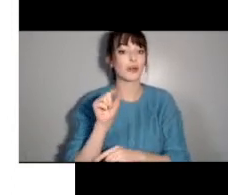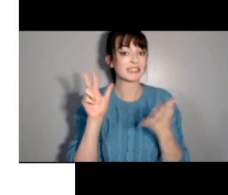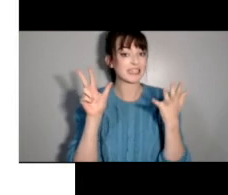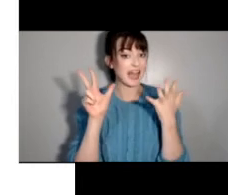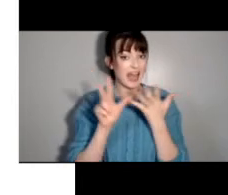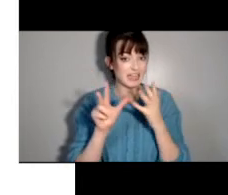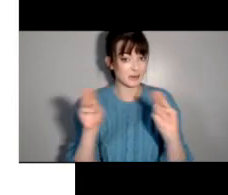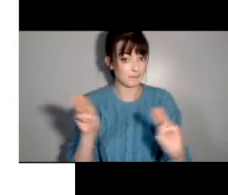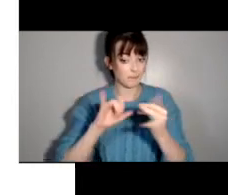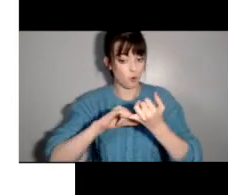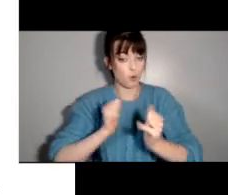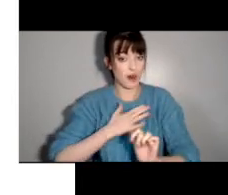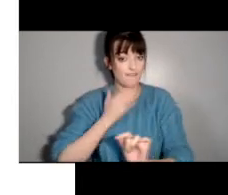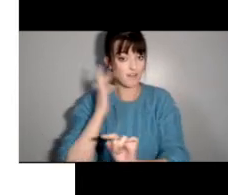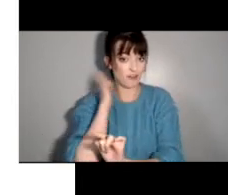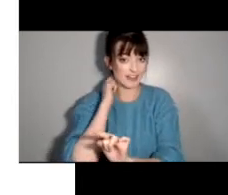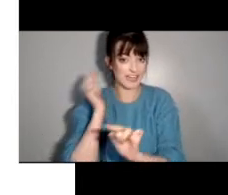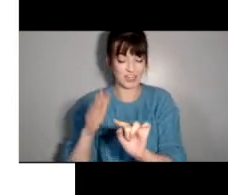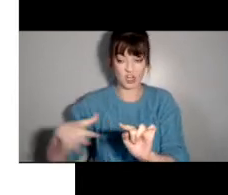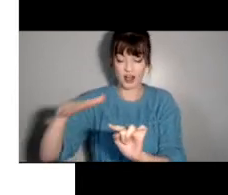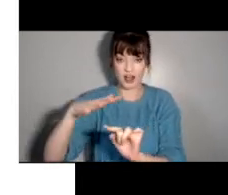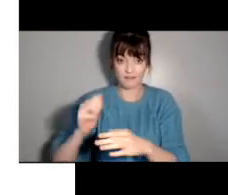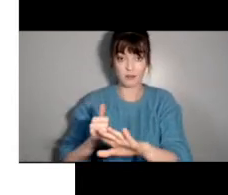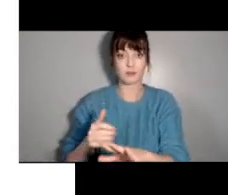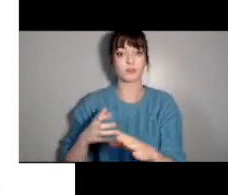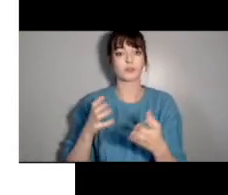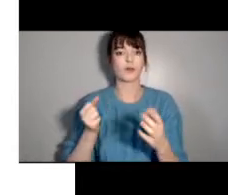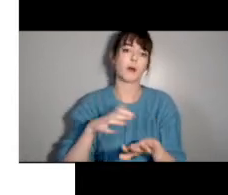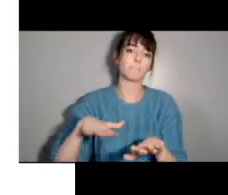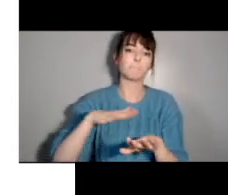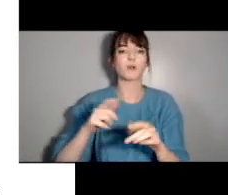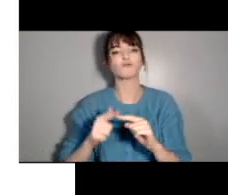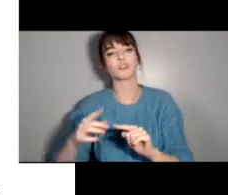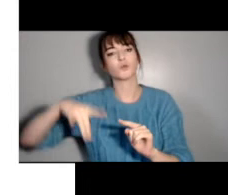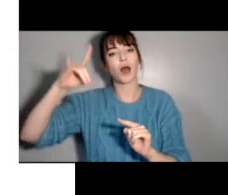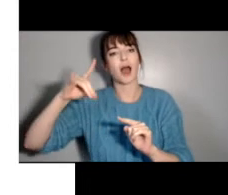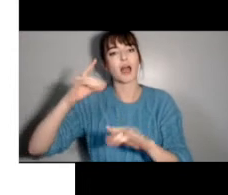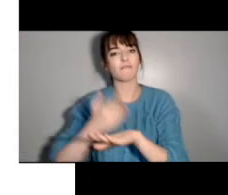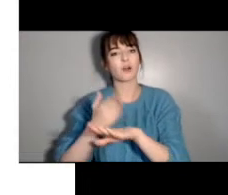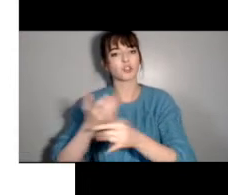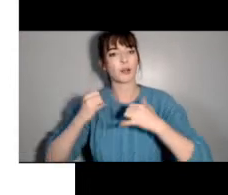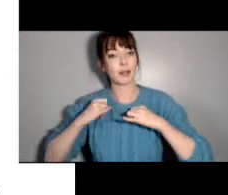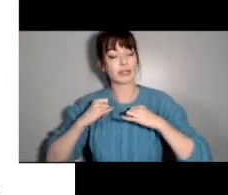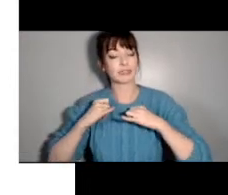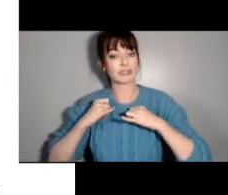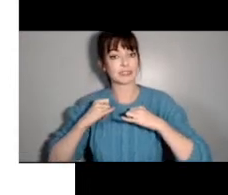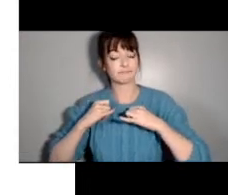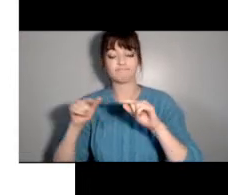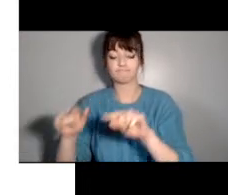in residential settings who had moderate to high functional ability and no or minimal levels